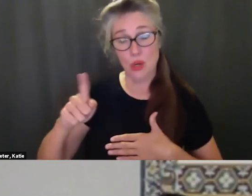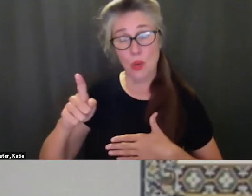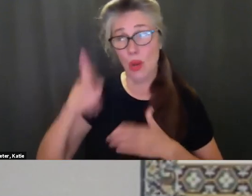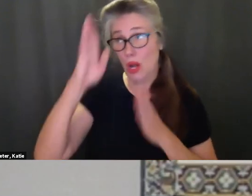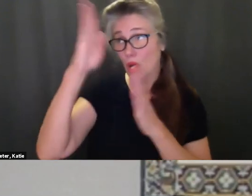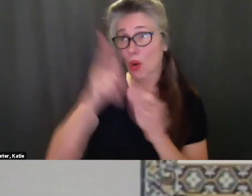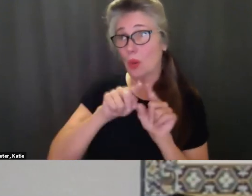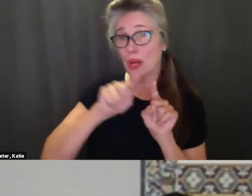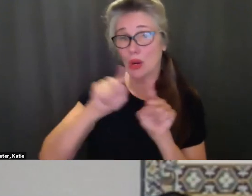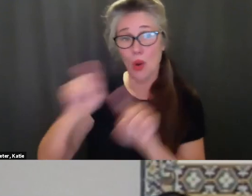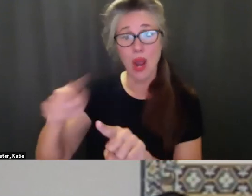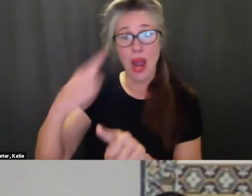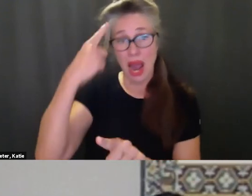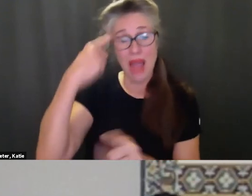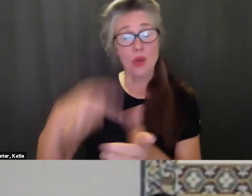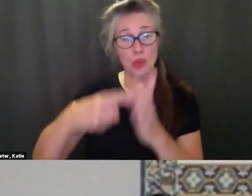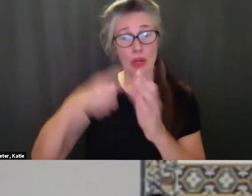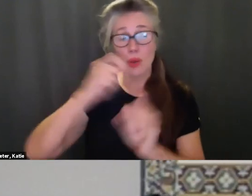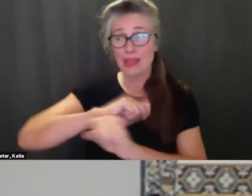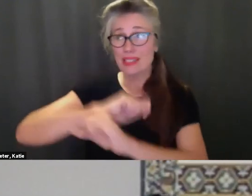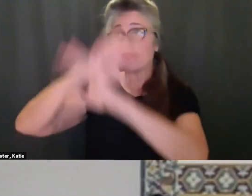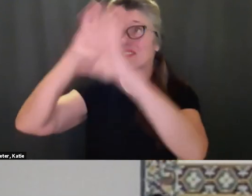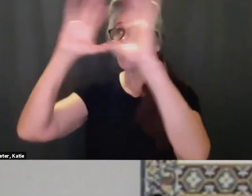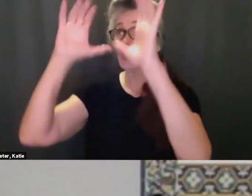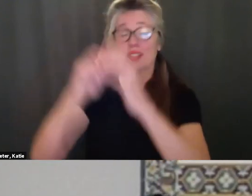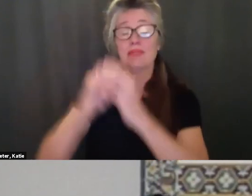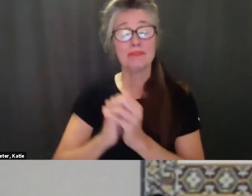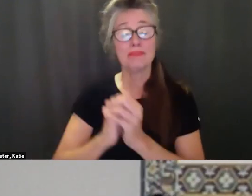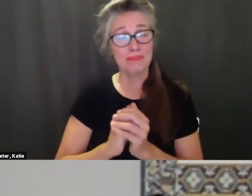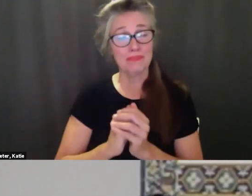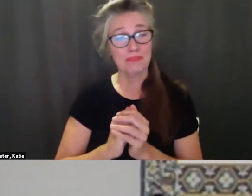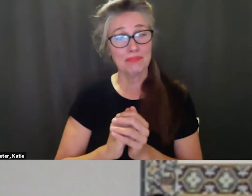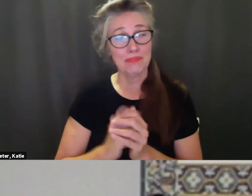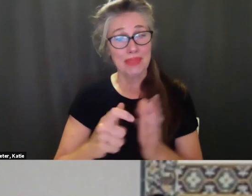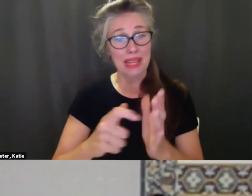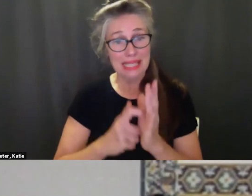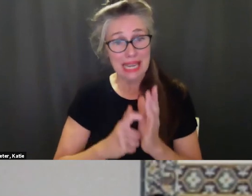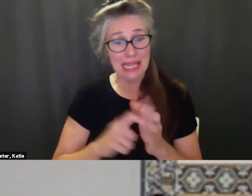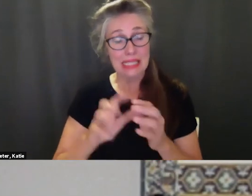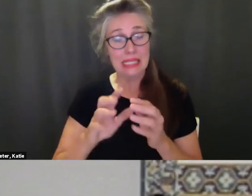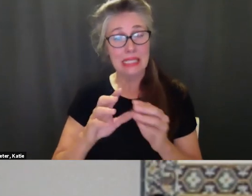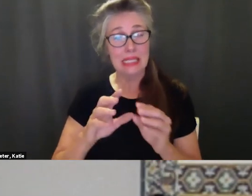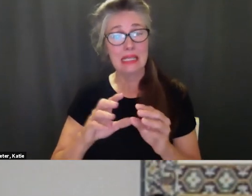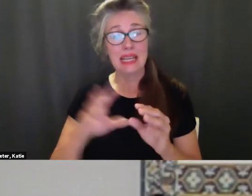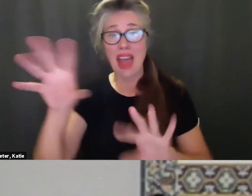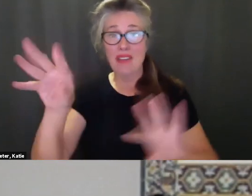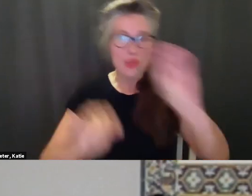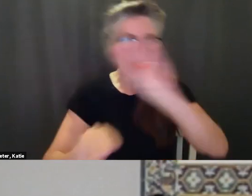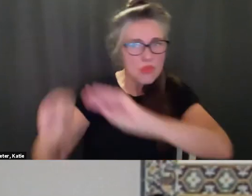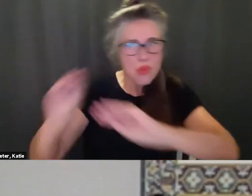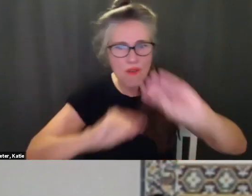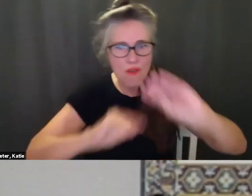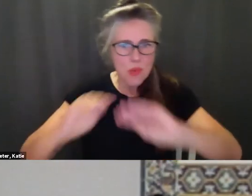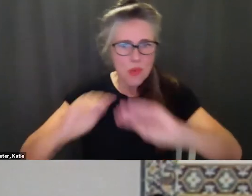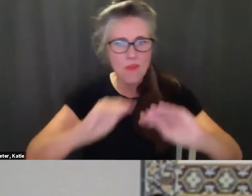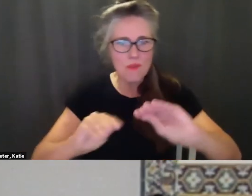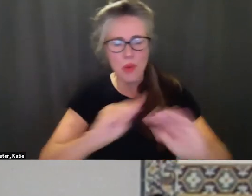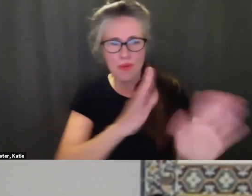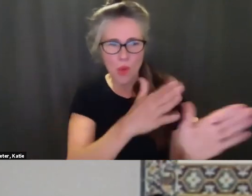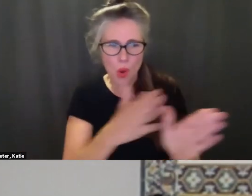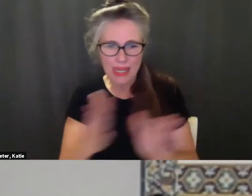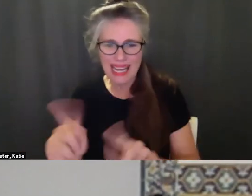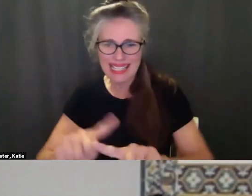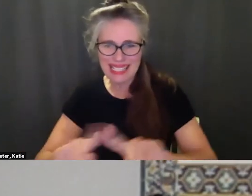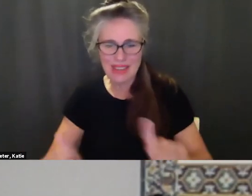This takes vision to do it. It takes moving different things around and be efficient and effective, as we've talked about